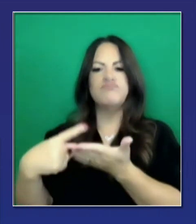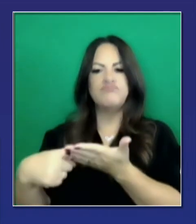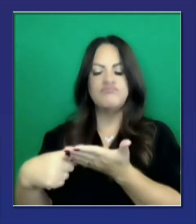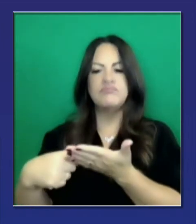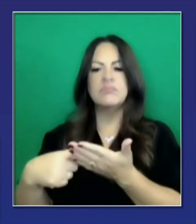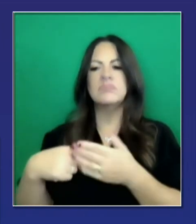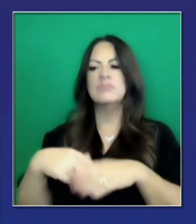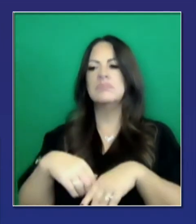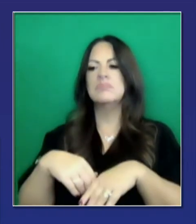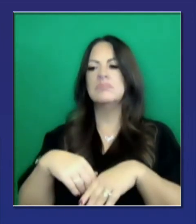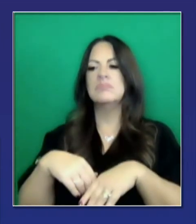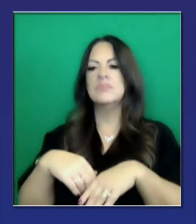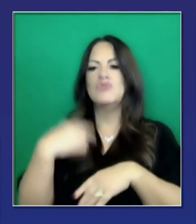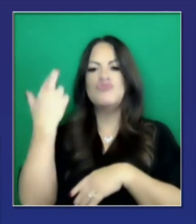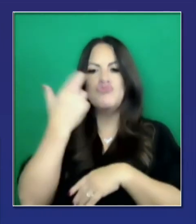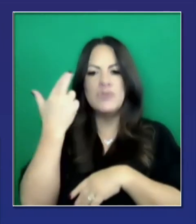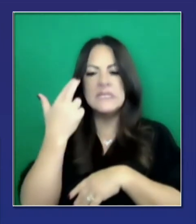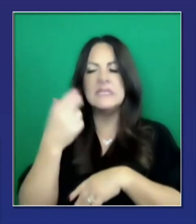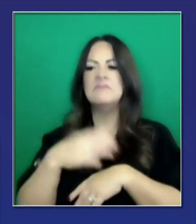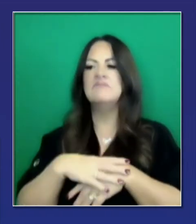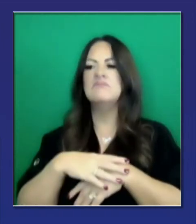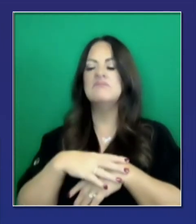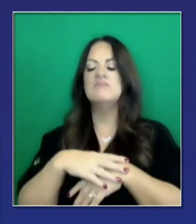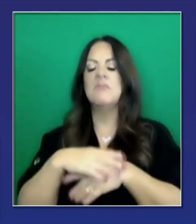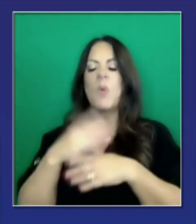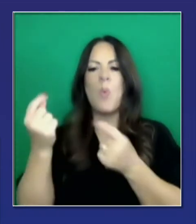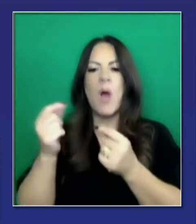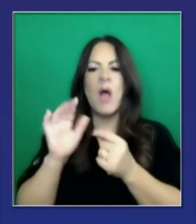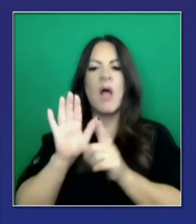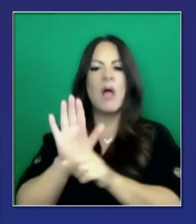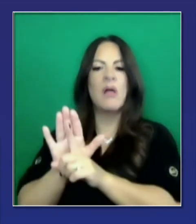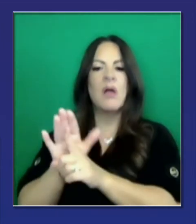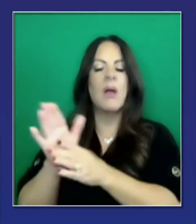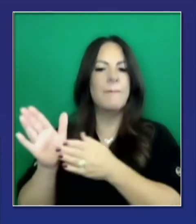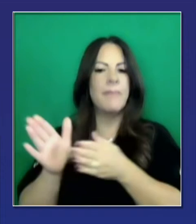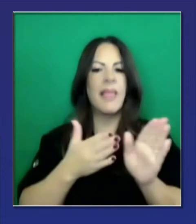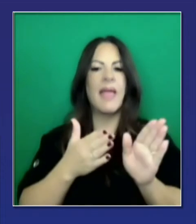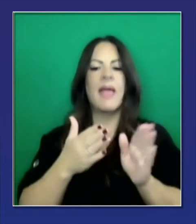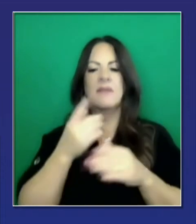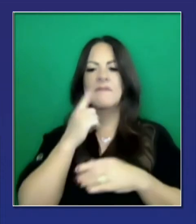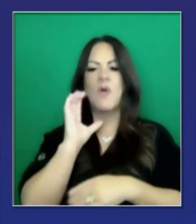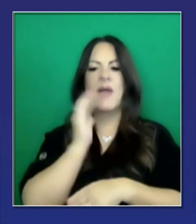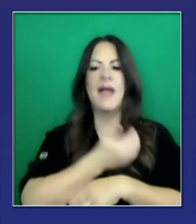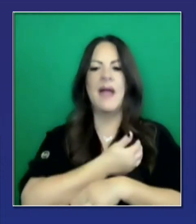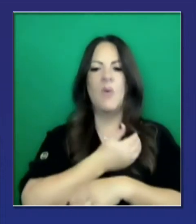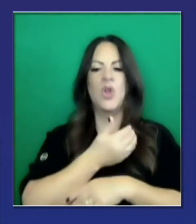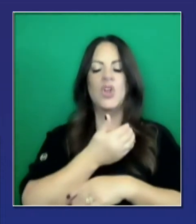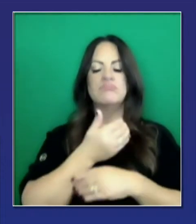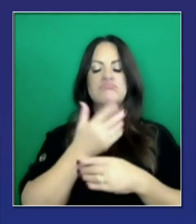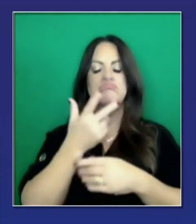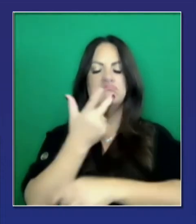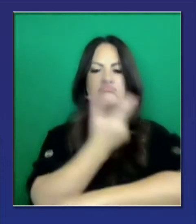merits, demerits of that drafting work group plan. That is, again, on our